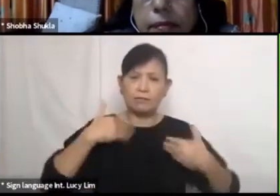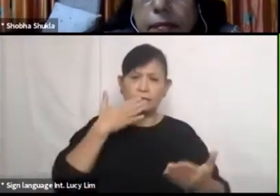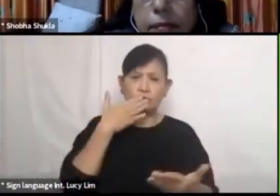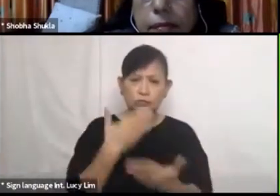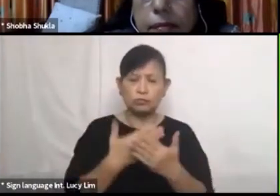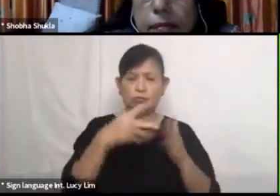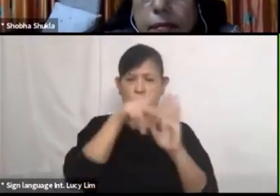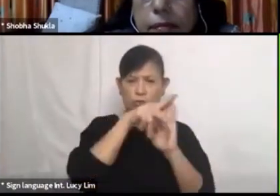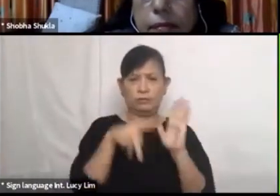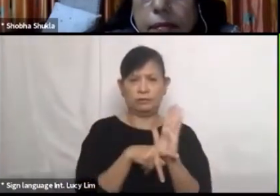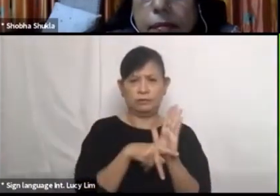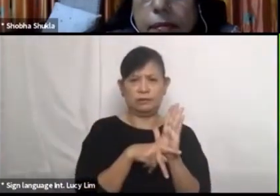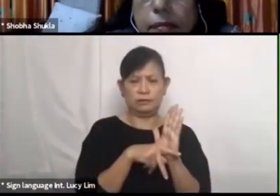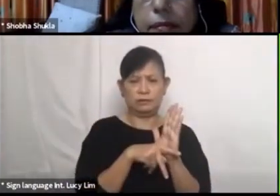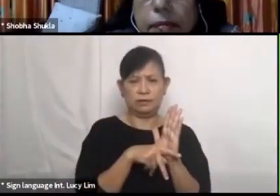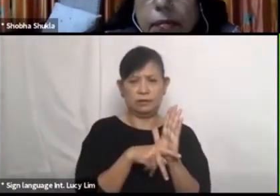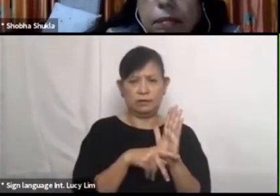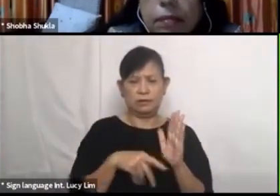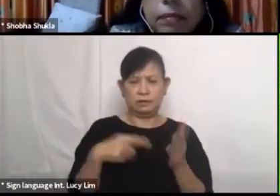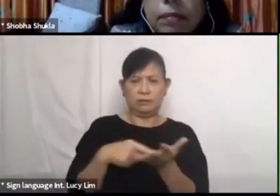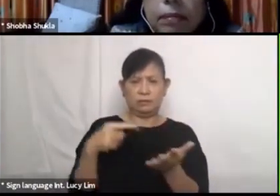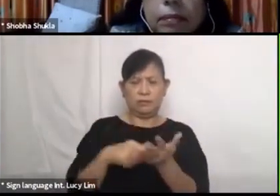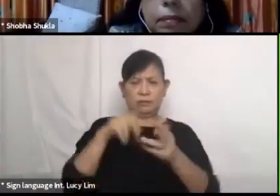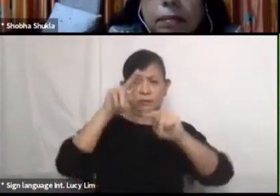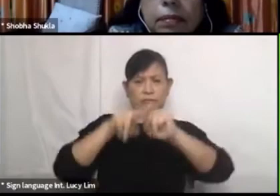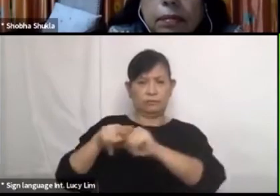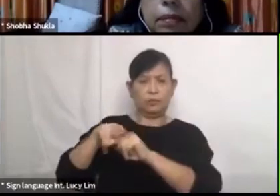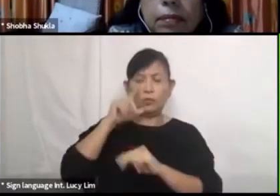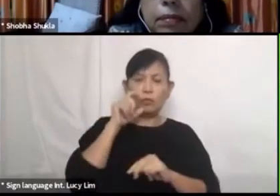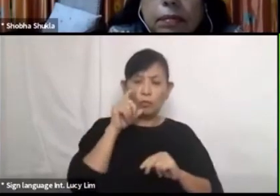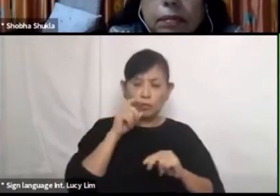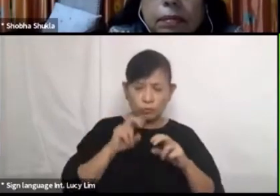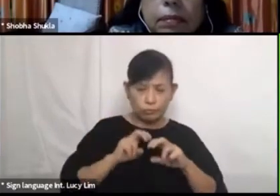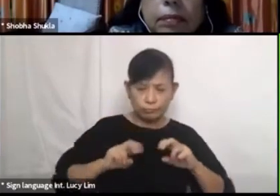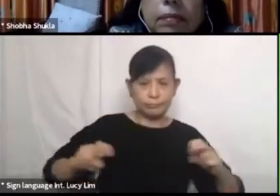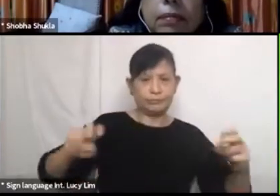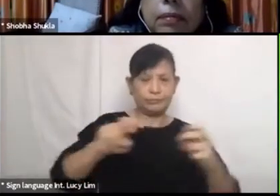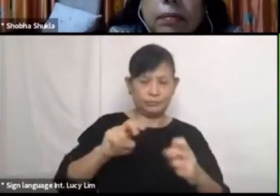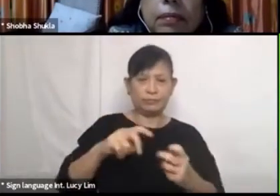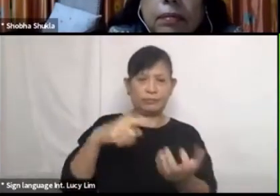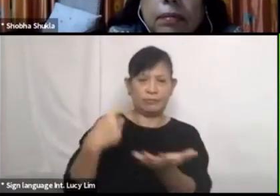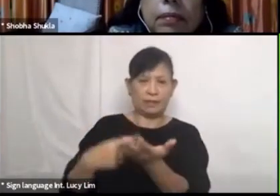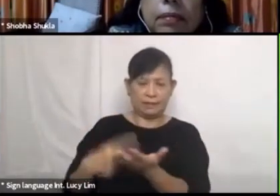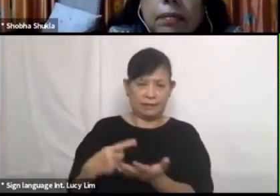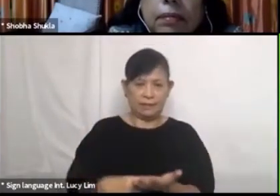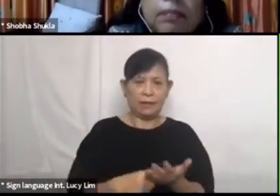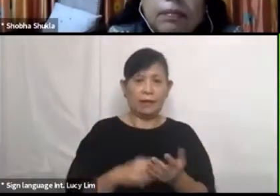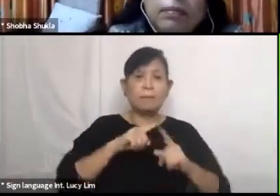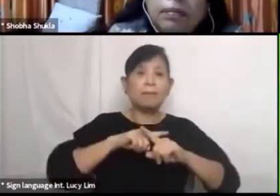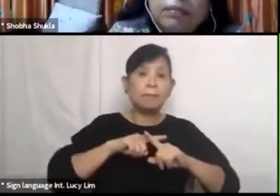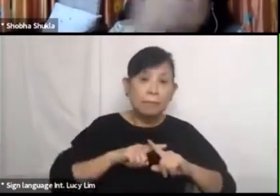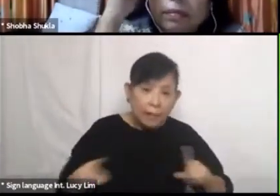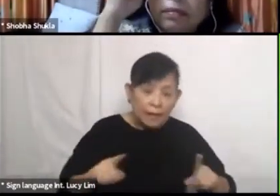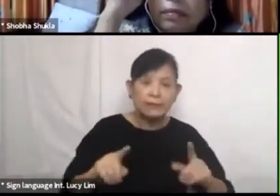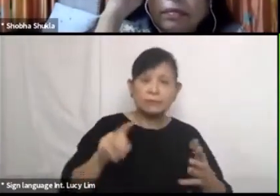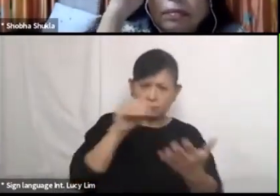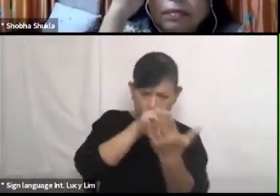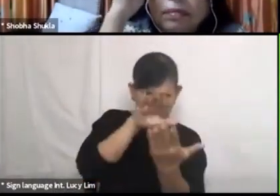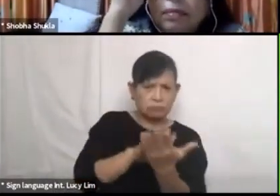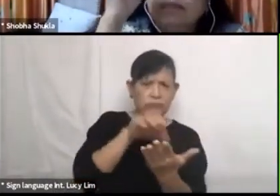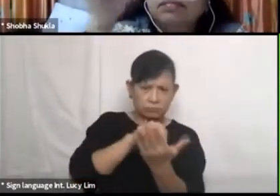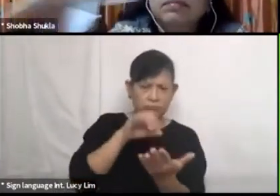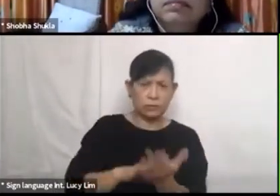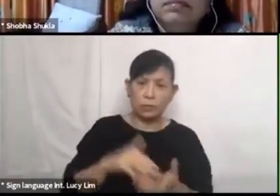sometimes people who sit together to put it all together do make a lot of sense. The problem lies with implementation. So even if a policy